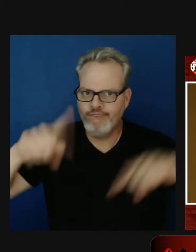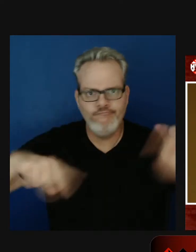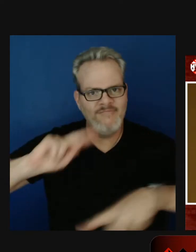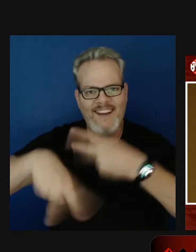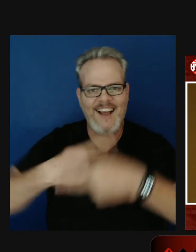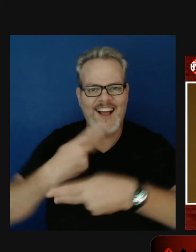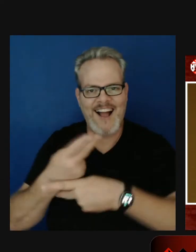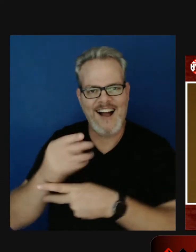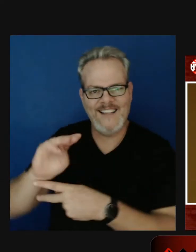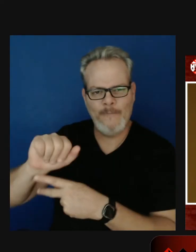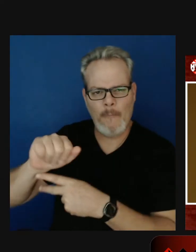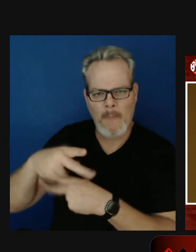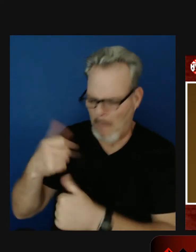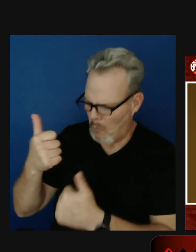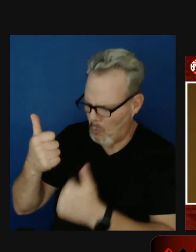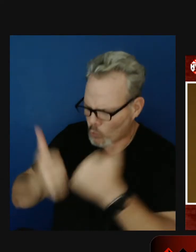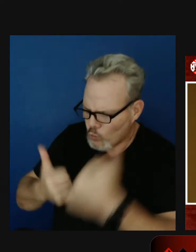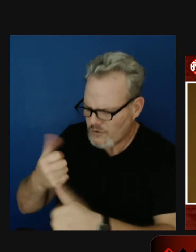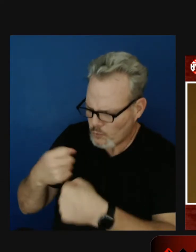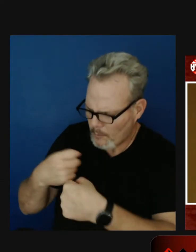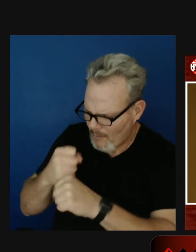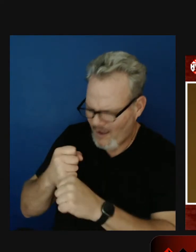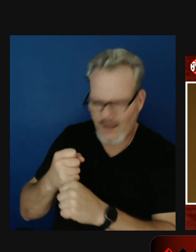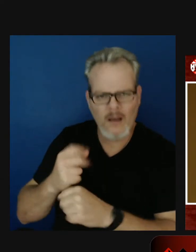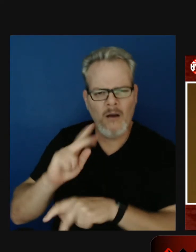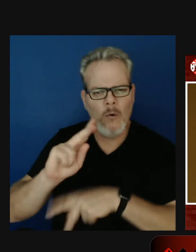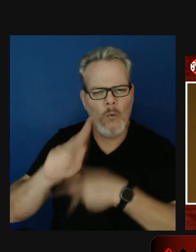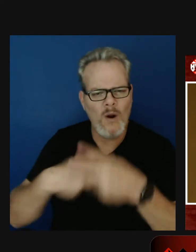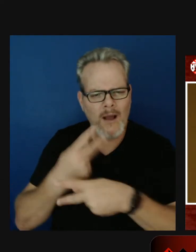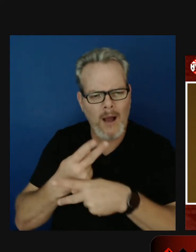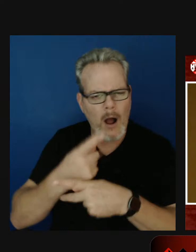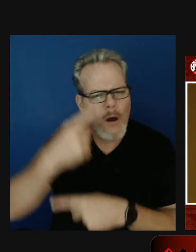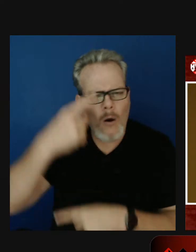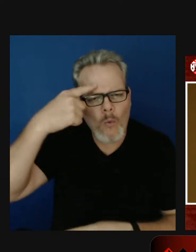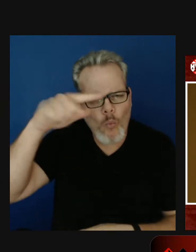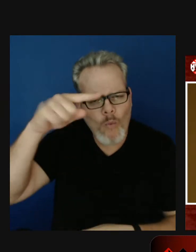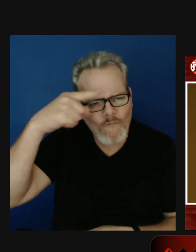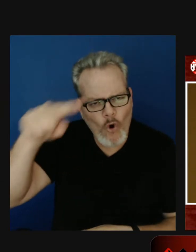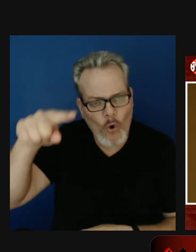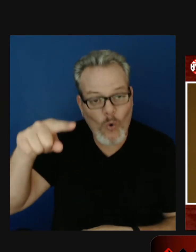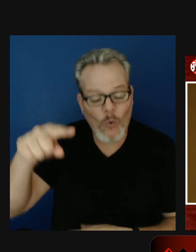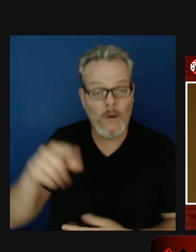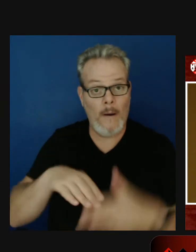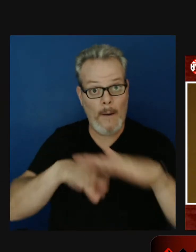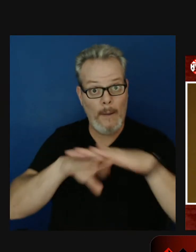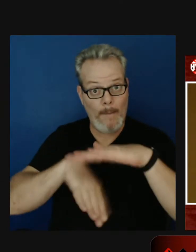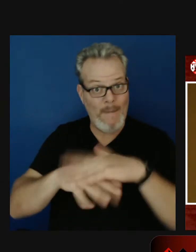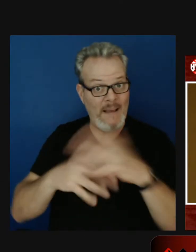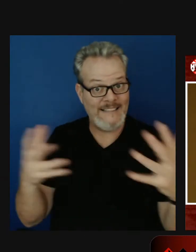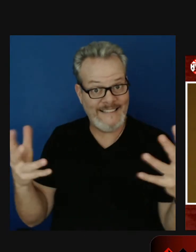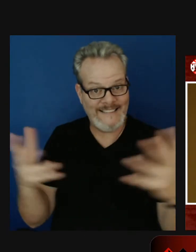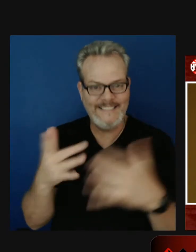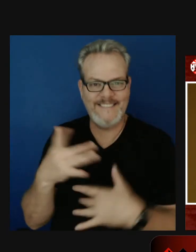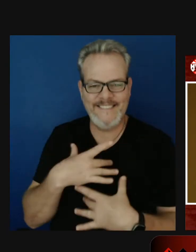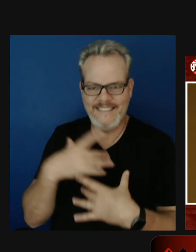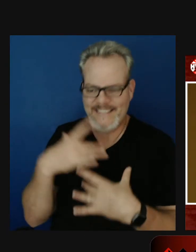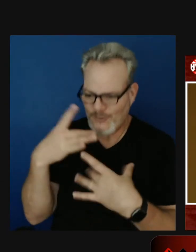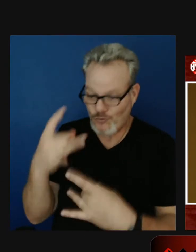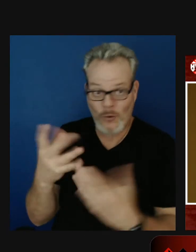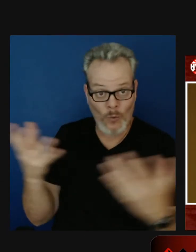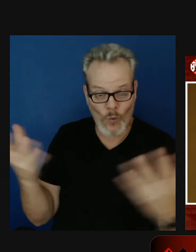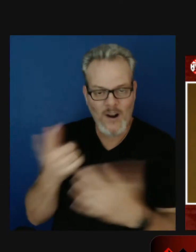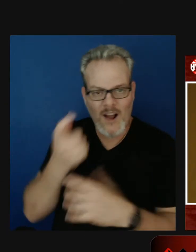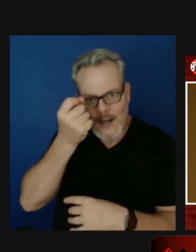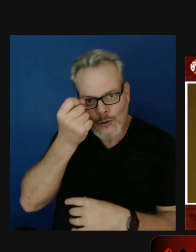And there's a lot of different uses for maps. I mean, a basic one is just understanding the history of the Earth. That's kind of the academic answer